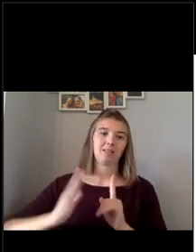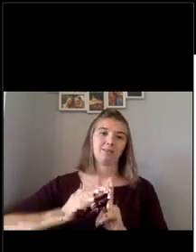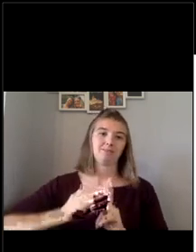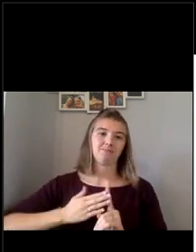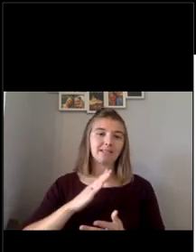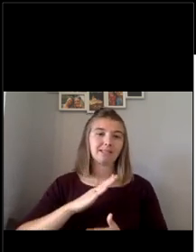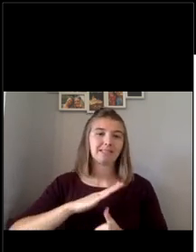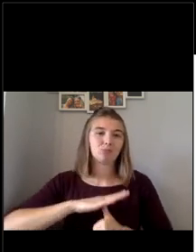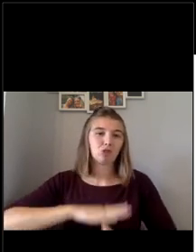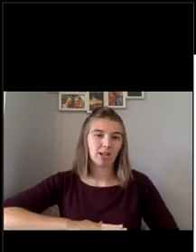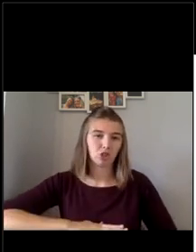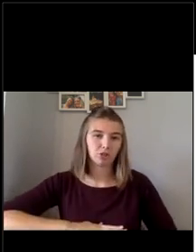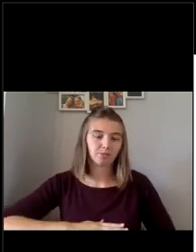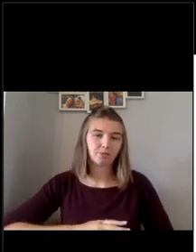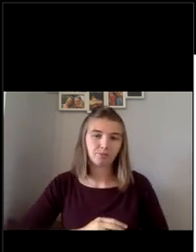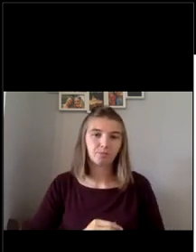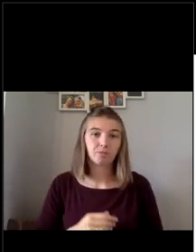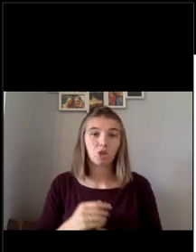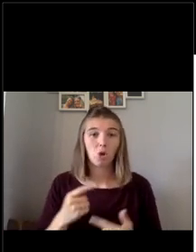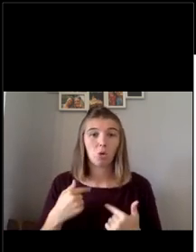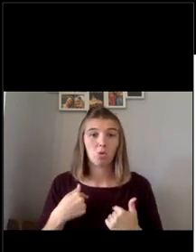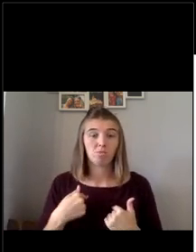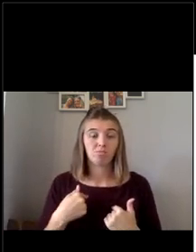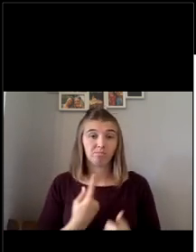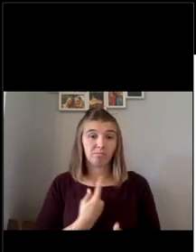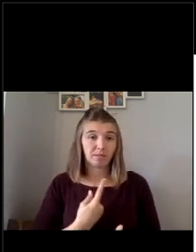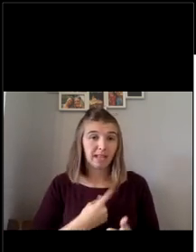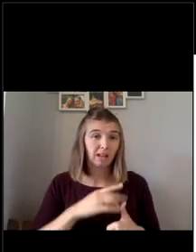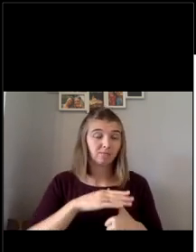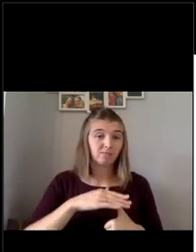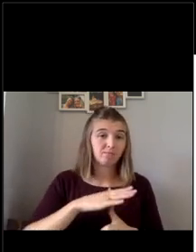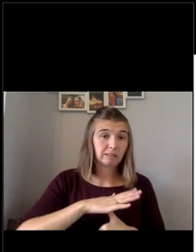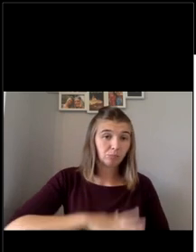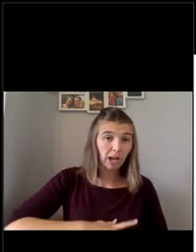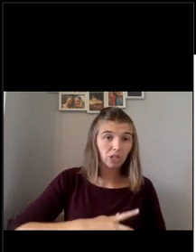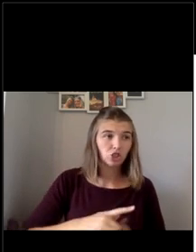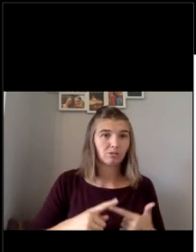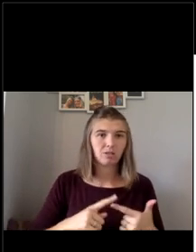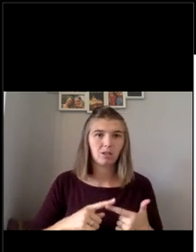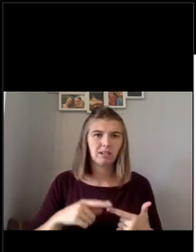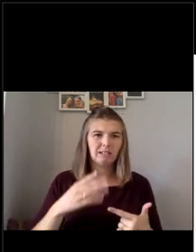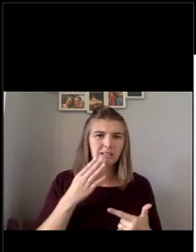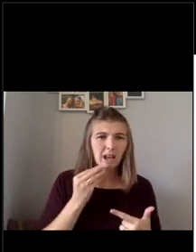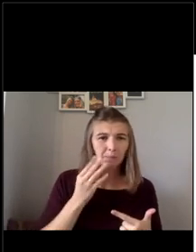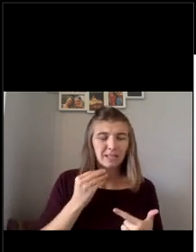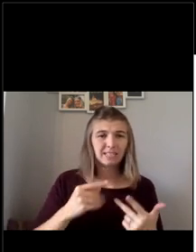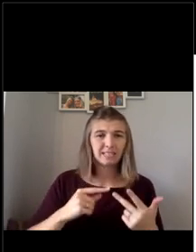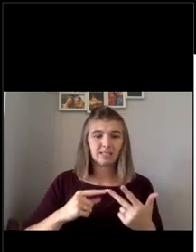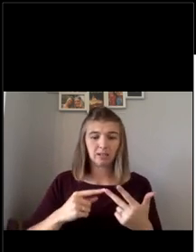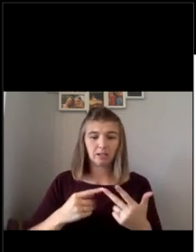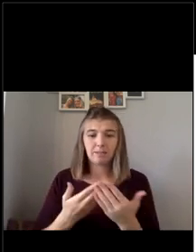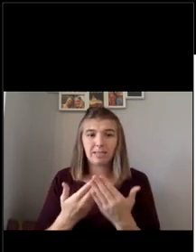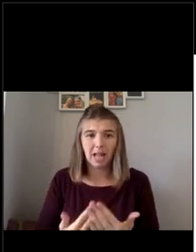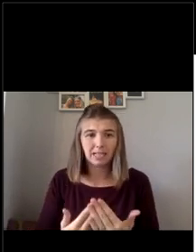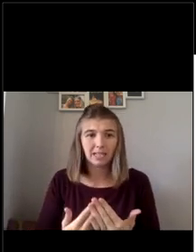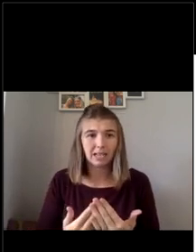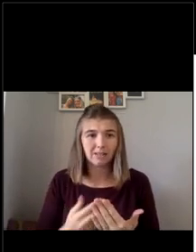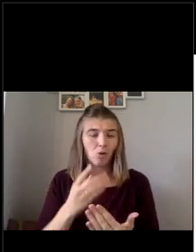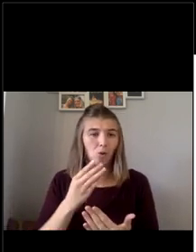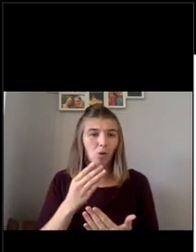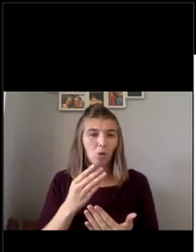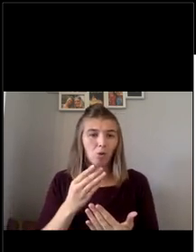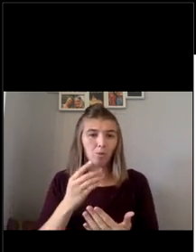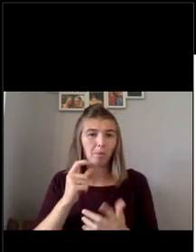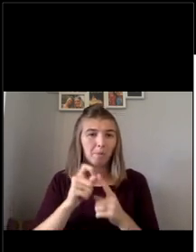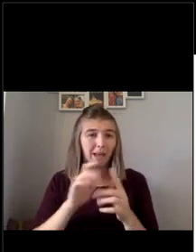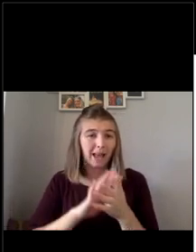my depression, trying to do a PhD, it was just all too much. And I just